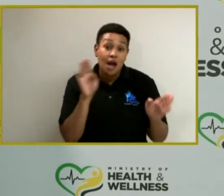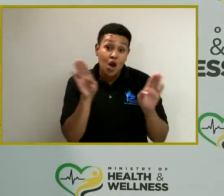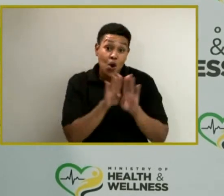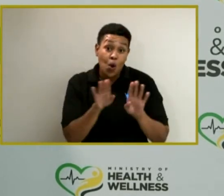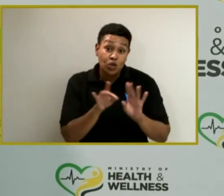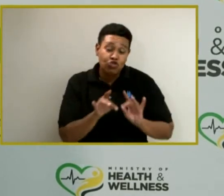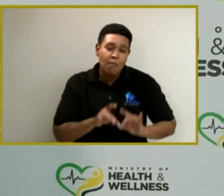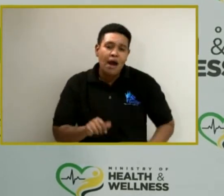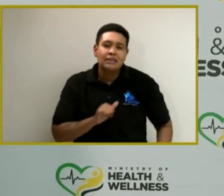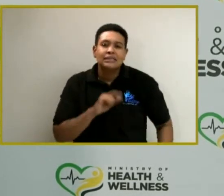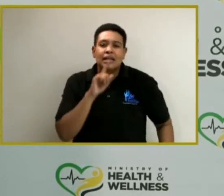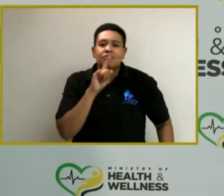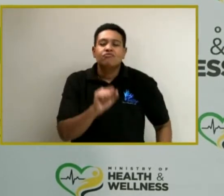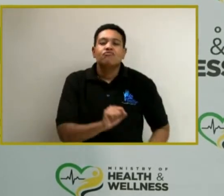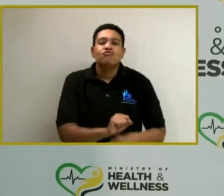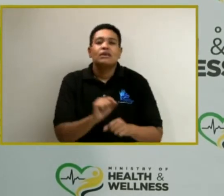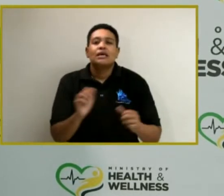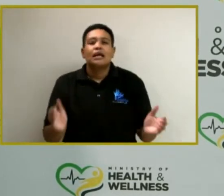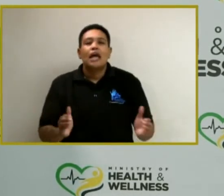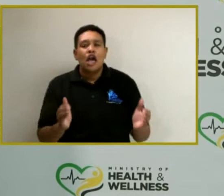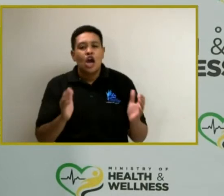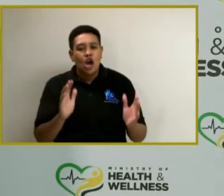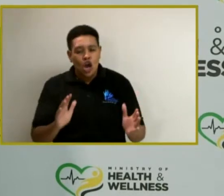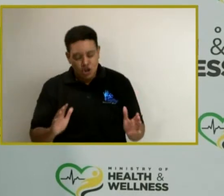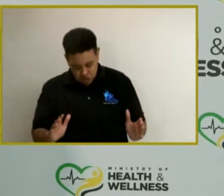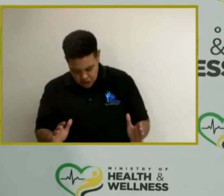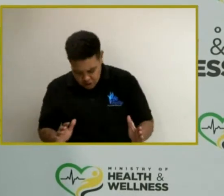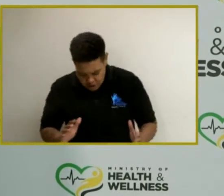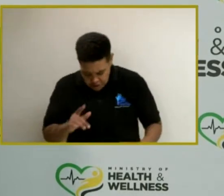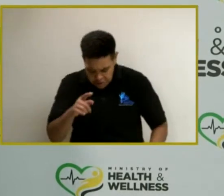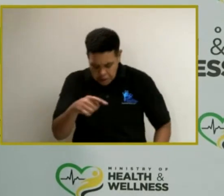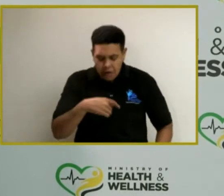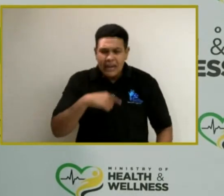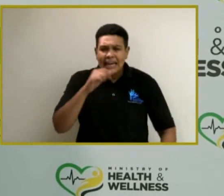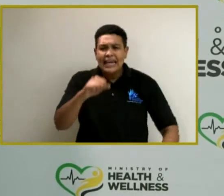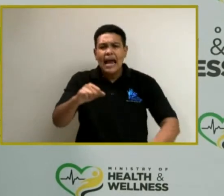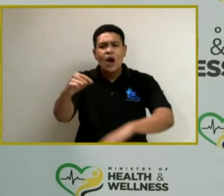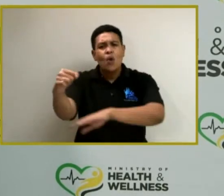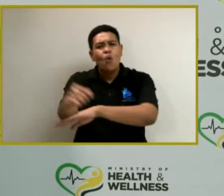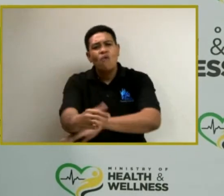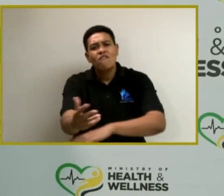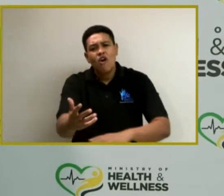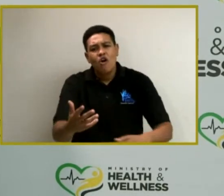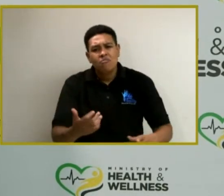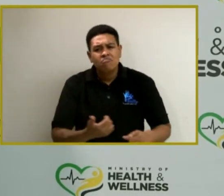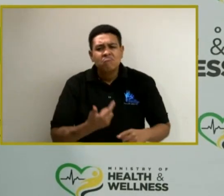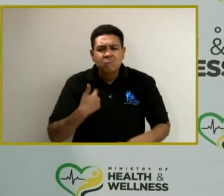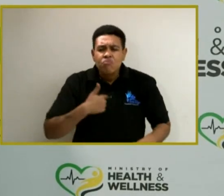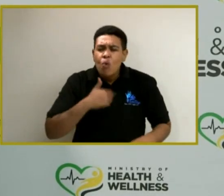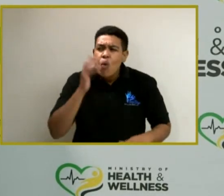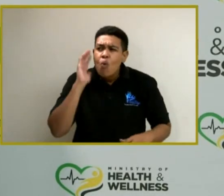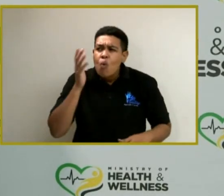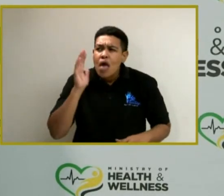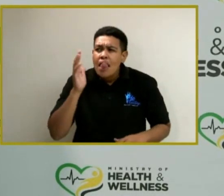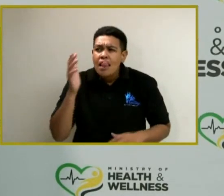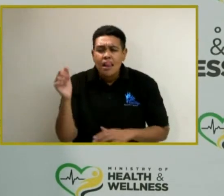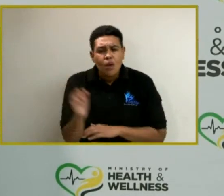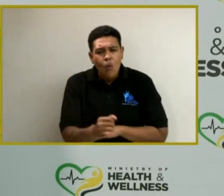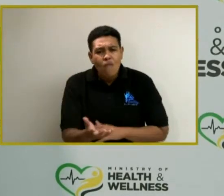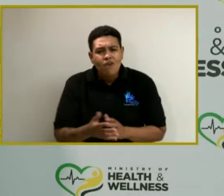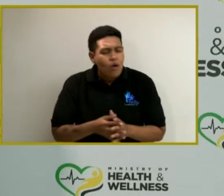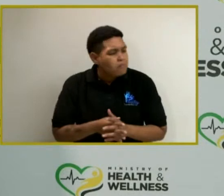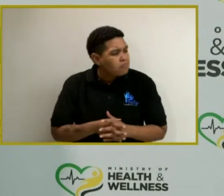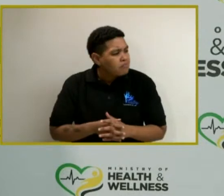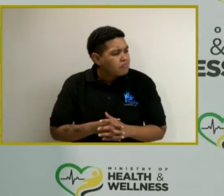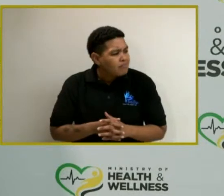note, I am encouraged that we can overcome, and we will overcome. There